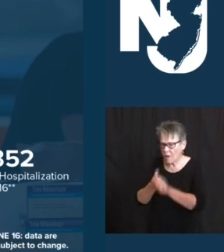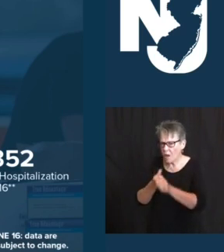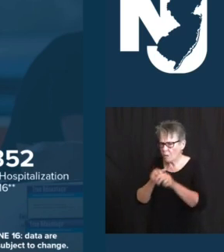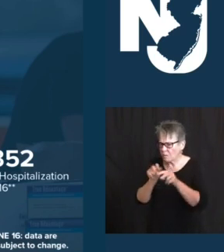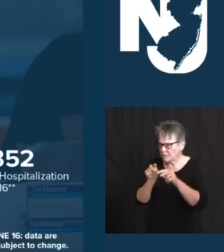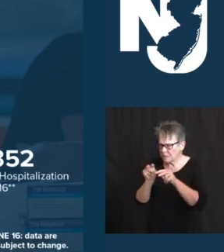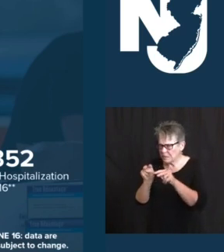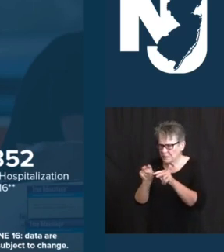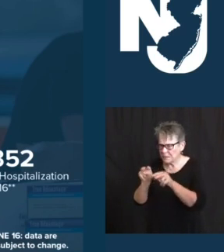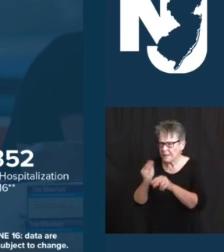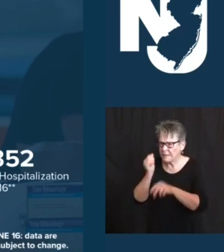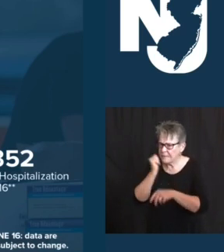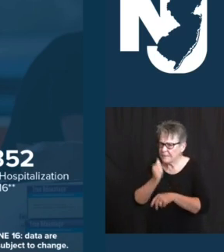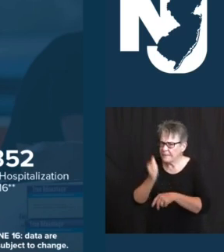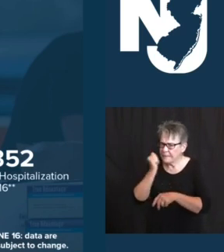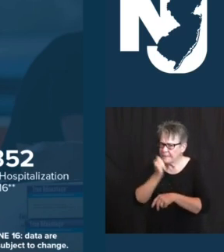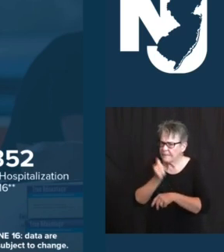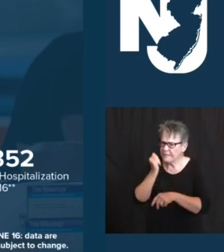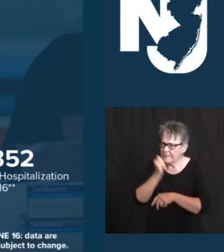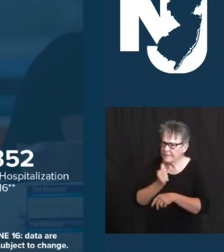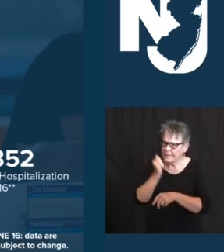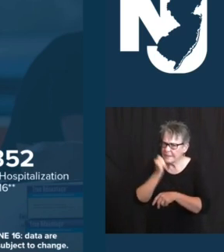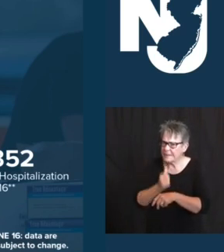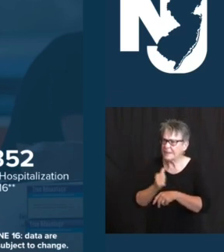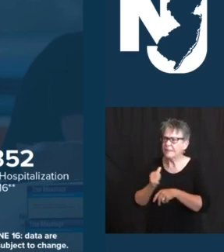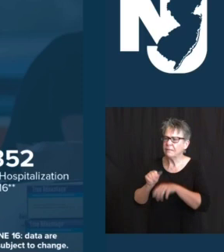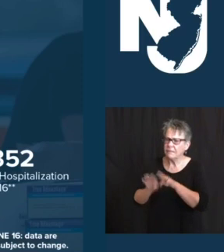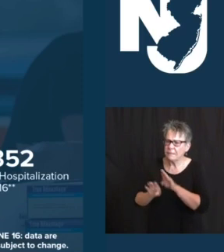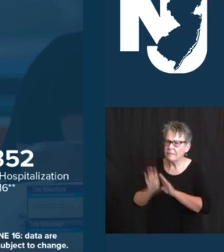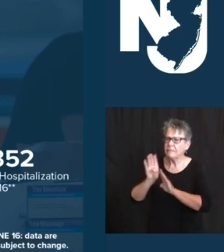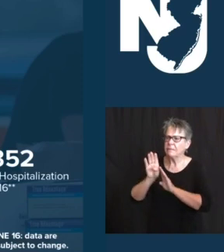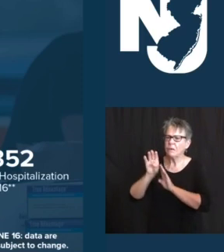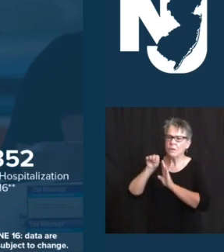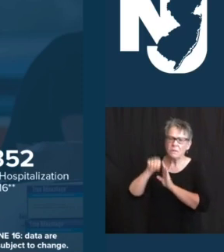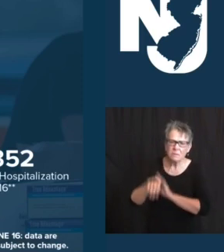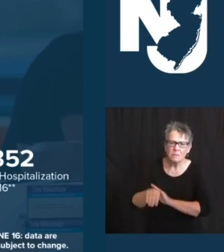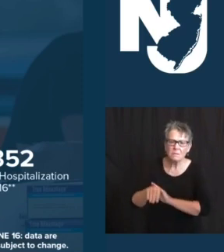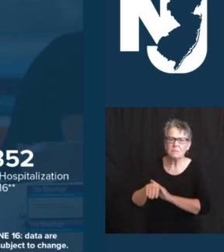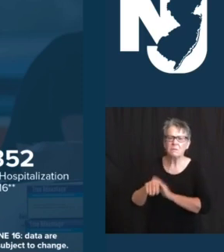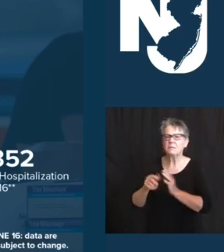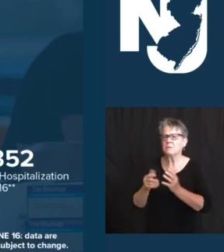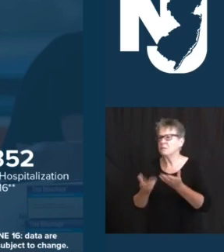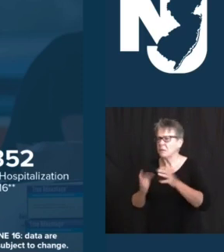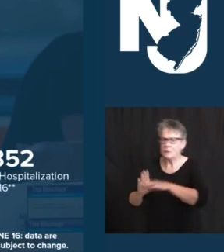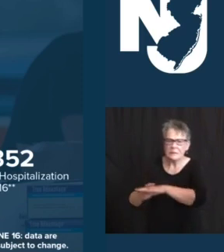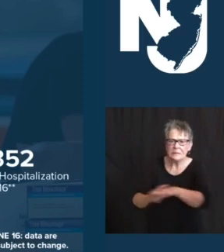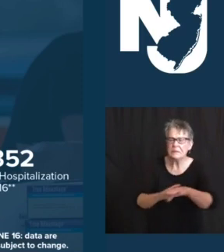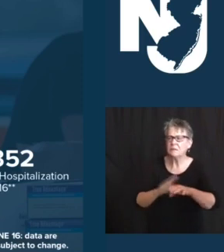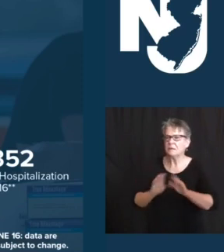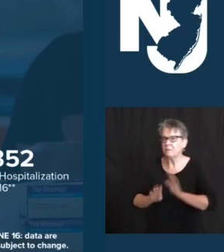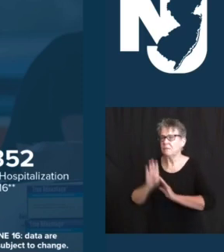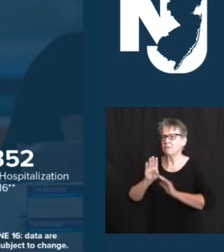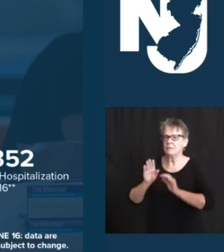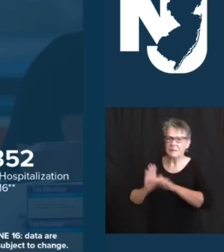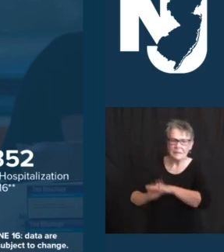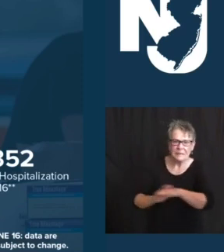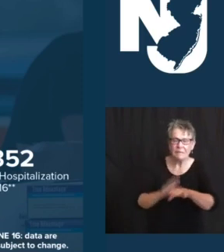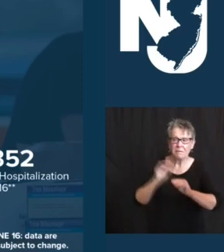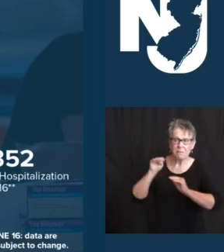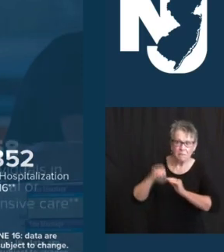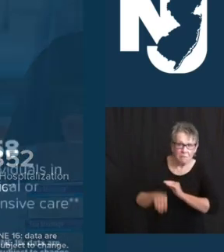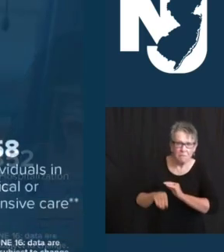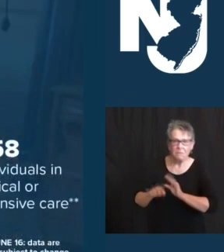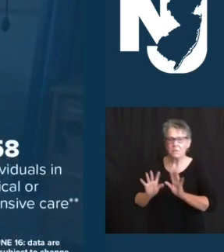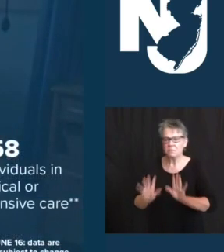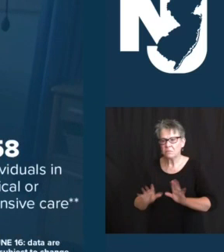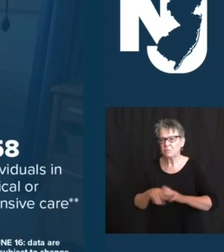a first sign of something that we should be concerned about. There were now only 8 patients in our field medical stations. Long-term